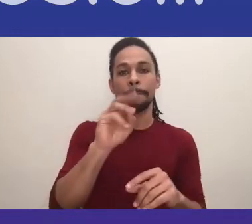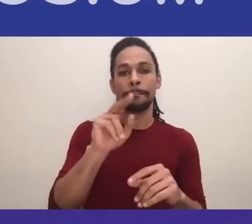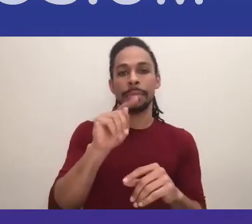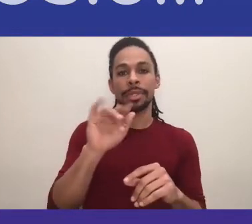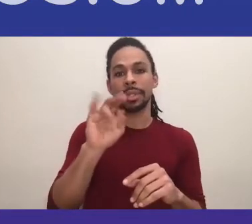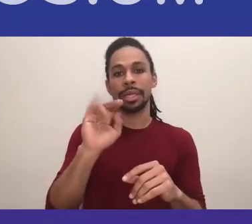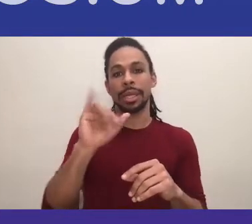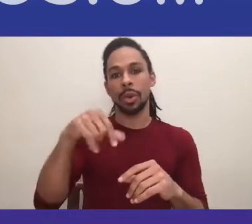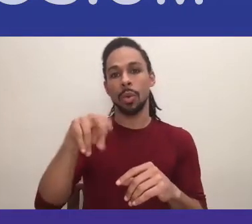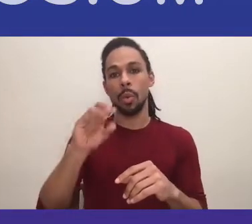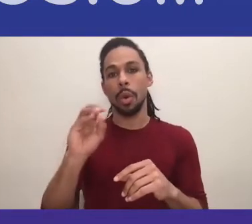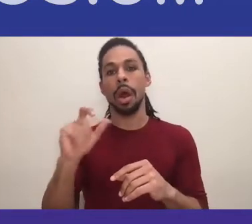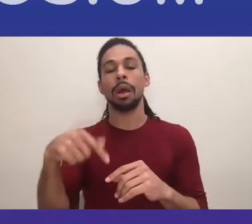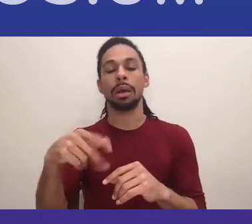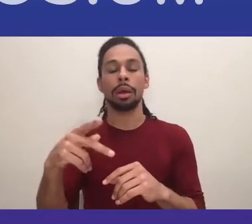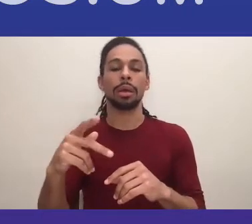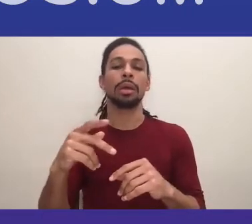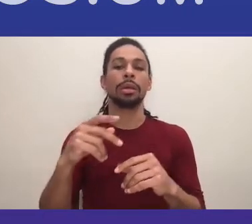I'm a brown,